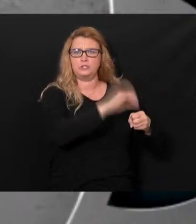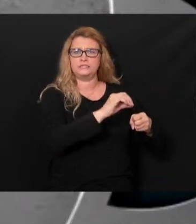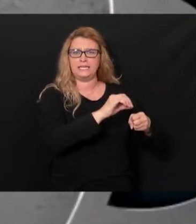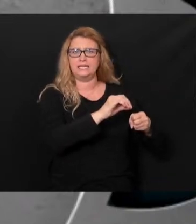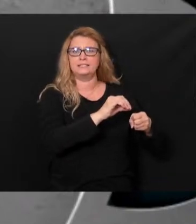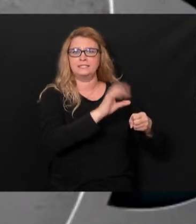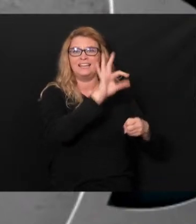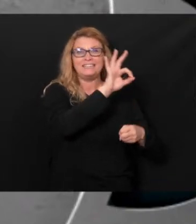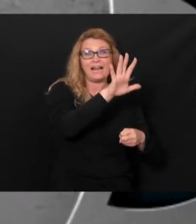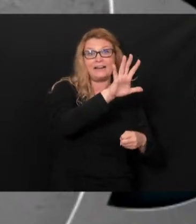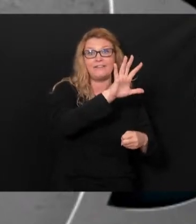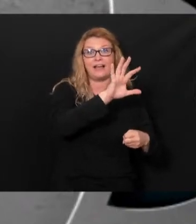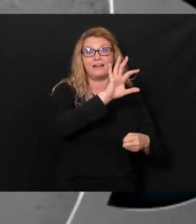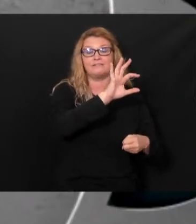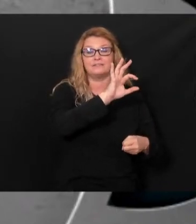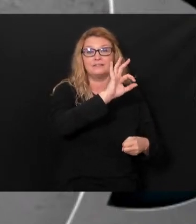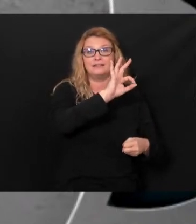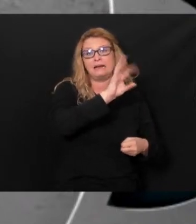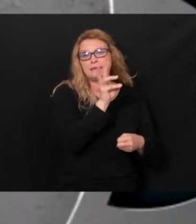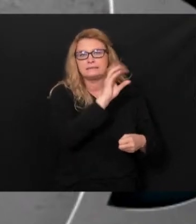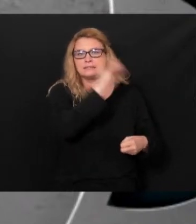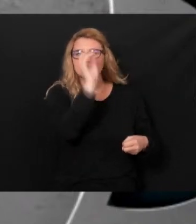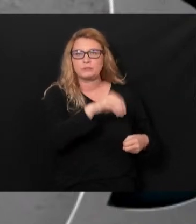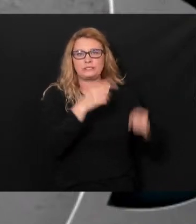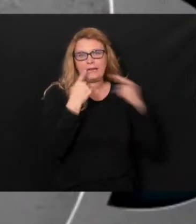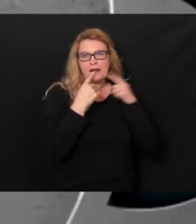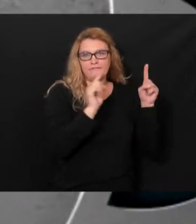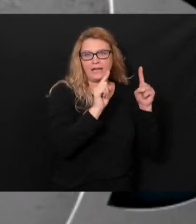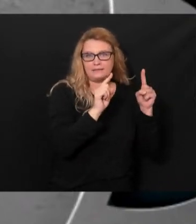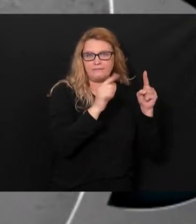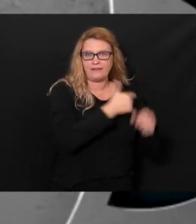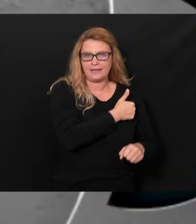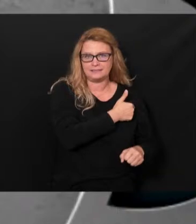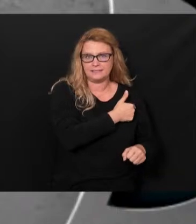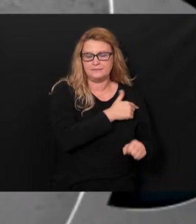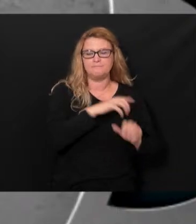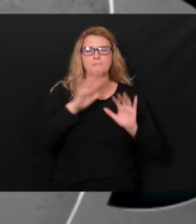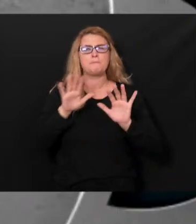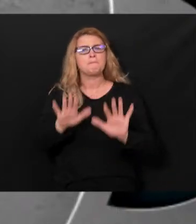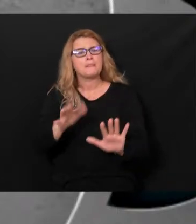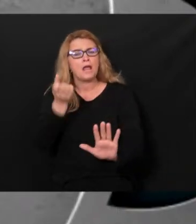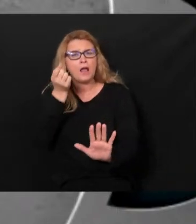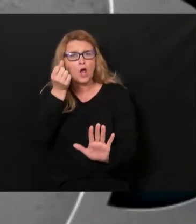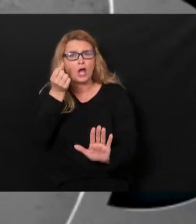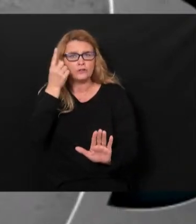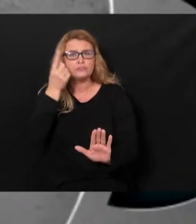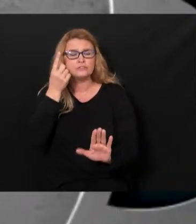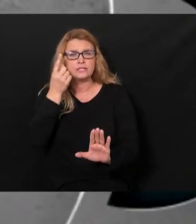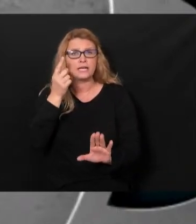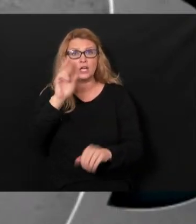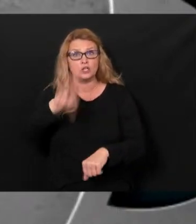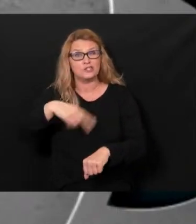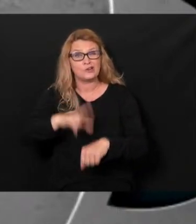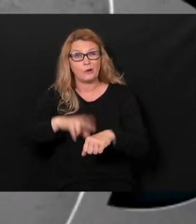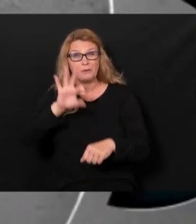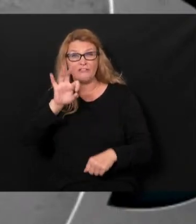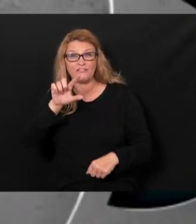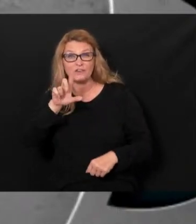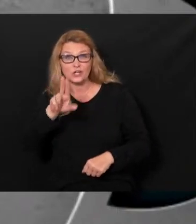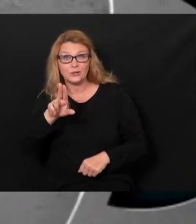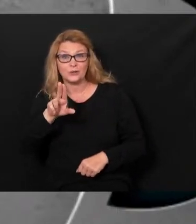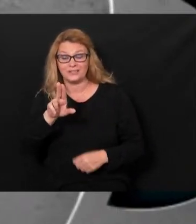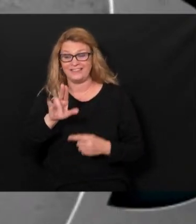are 95, 96% effective vaccines. I want people to keep in mind the normal flu vaccine is a